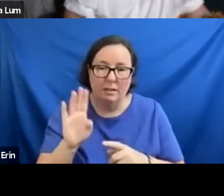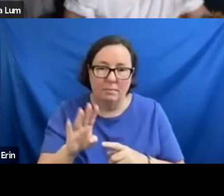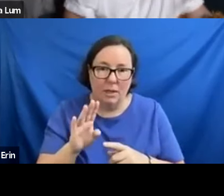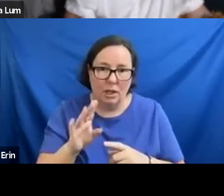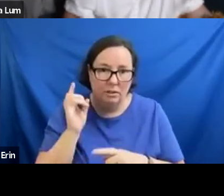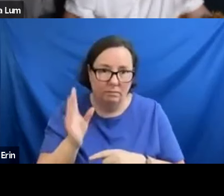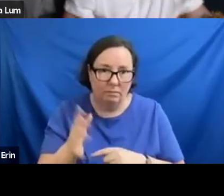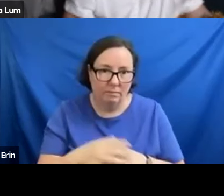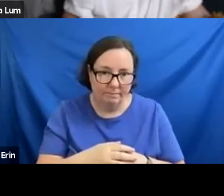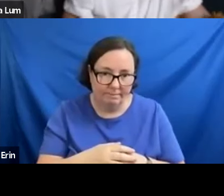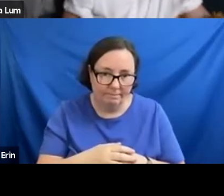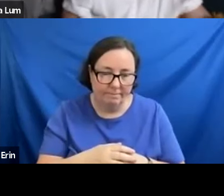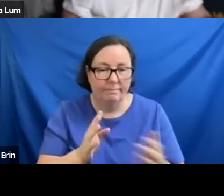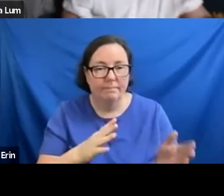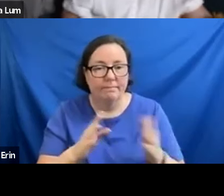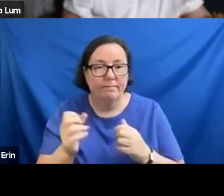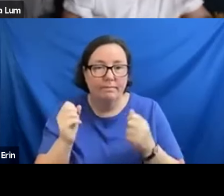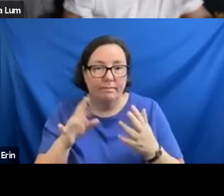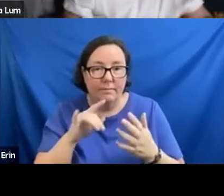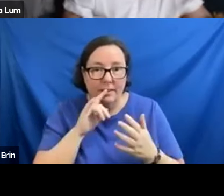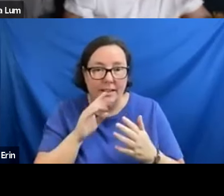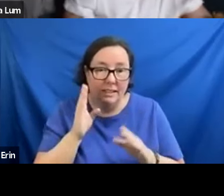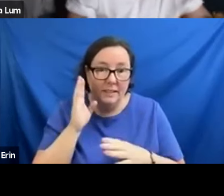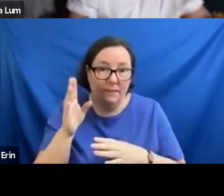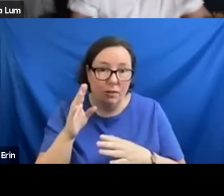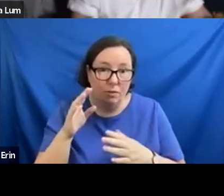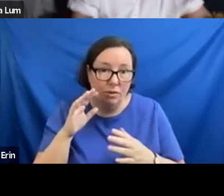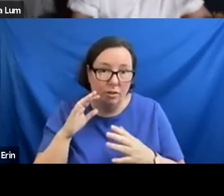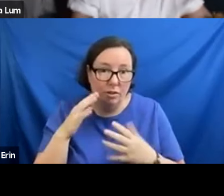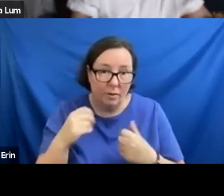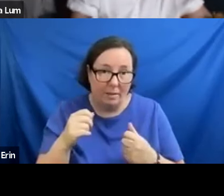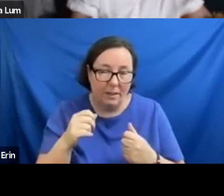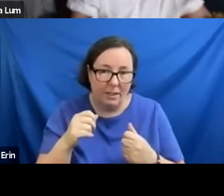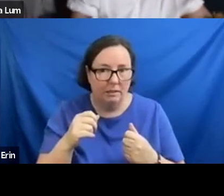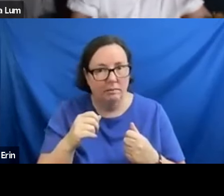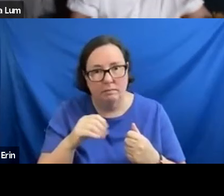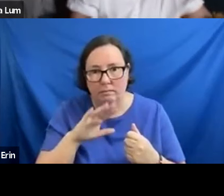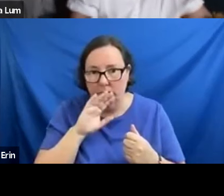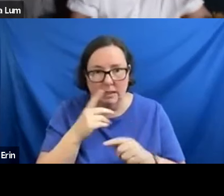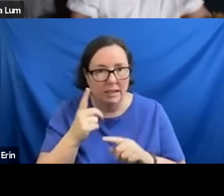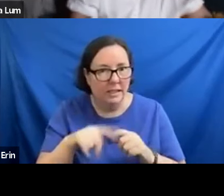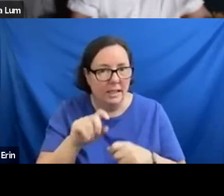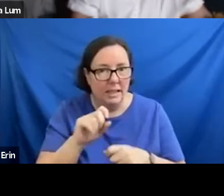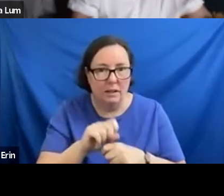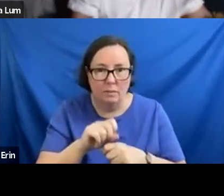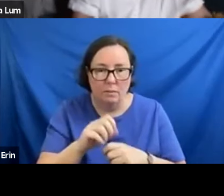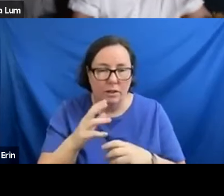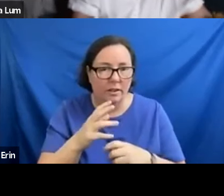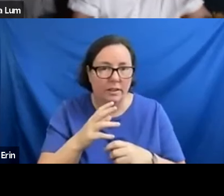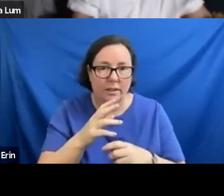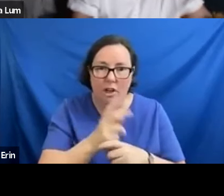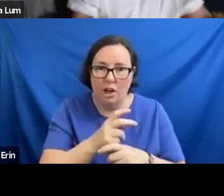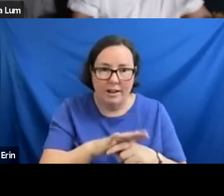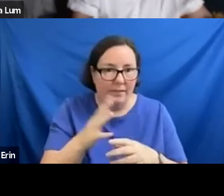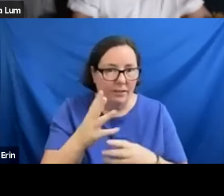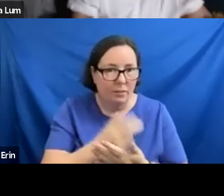negatively. First of all, many kids' future will be impacted negatively. They cannot earn a spot by their hard working, but their future will be determined by